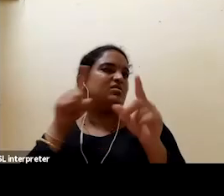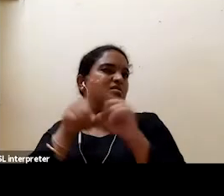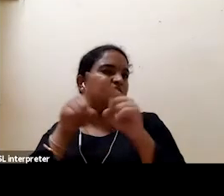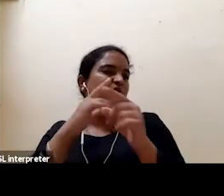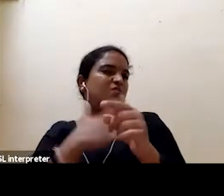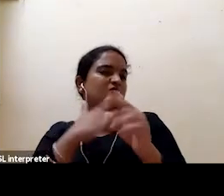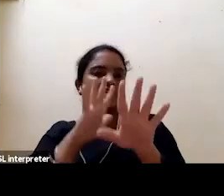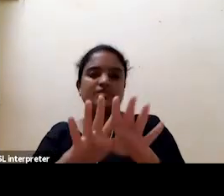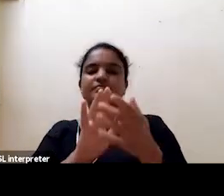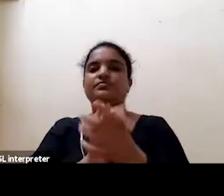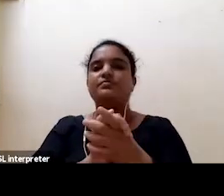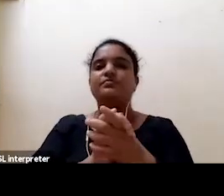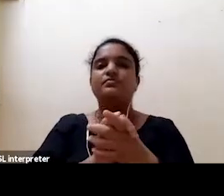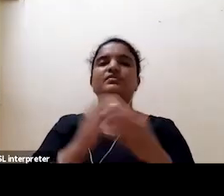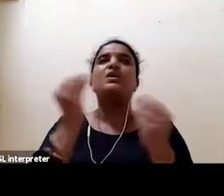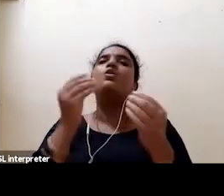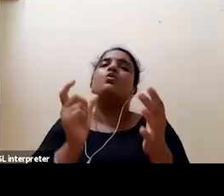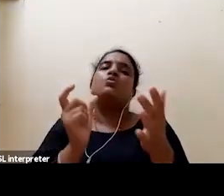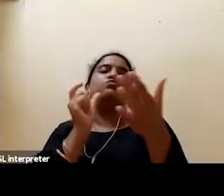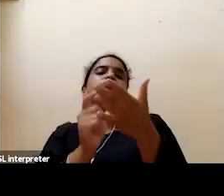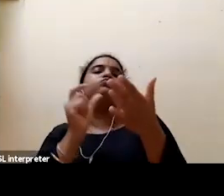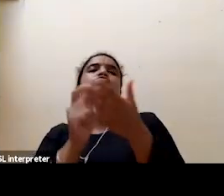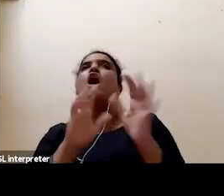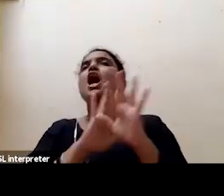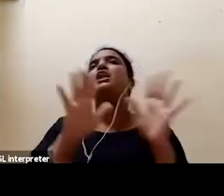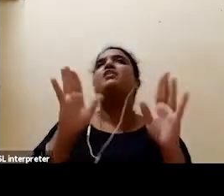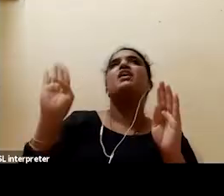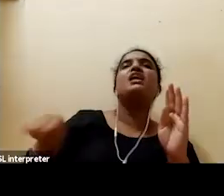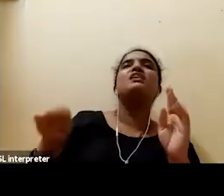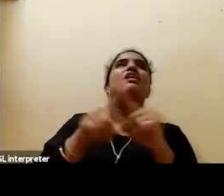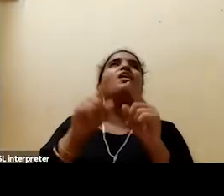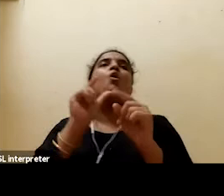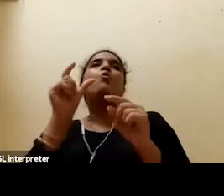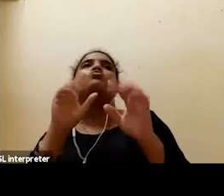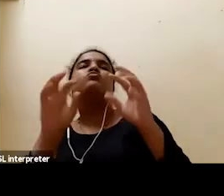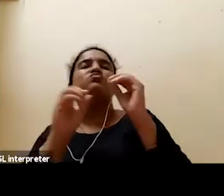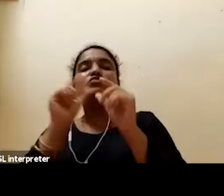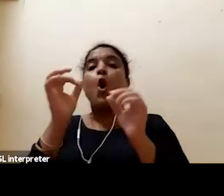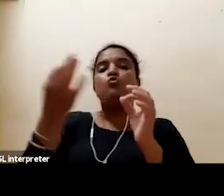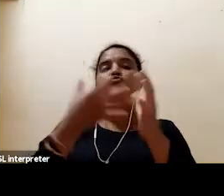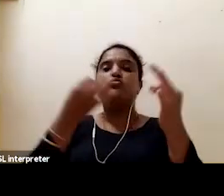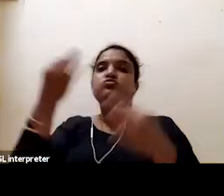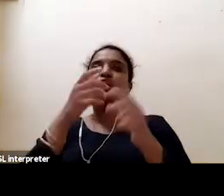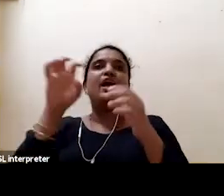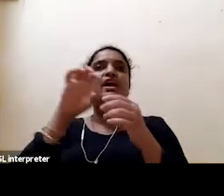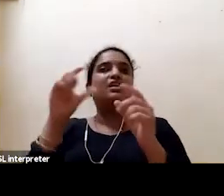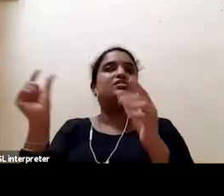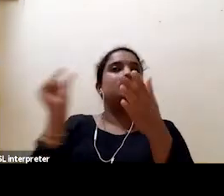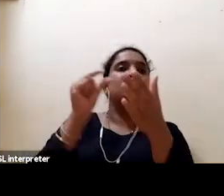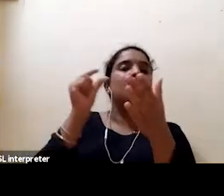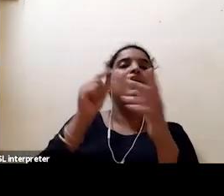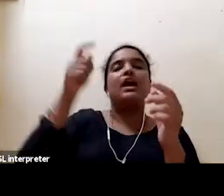if sometimes we write big words like nevertheless, contrary to the rule, and these kind of things, but do we ever use it in our